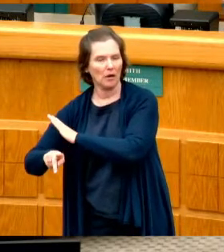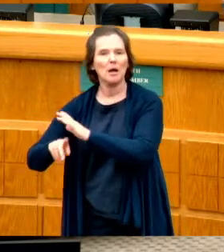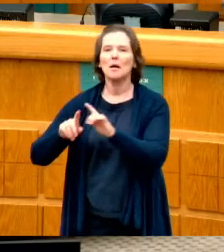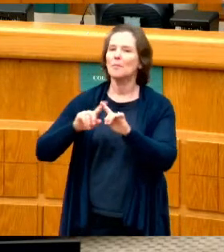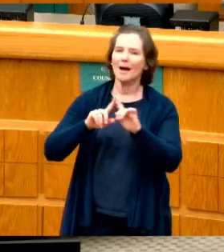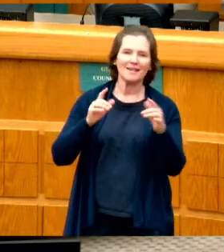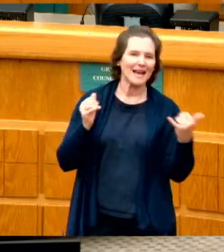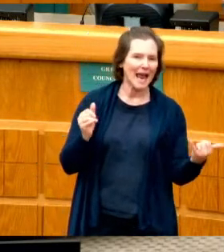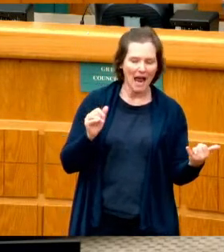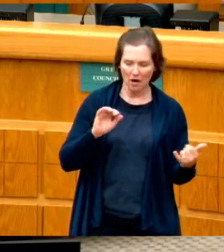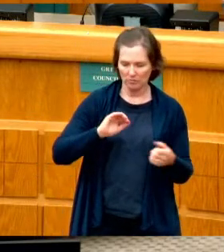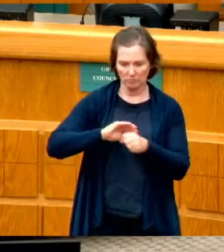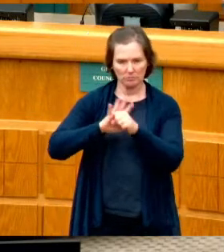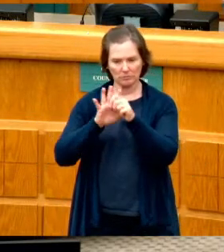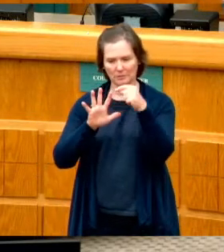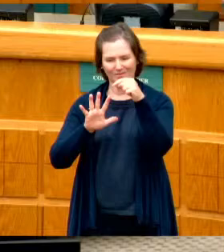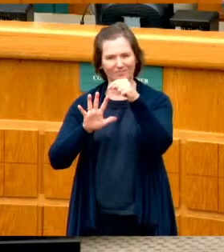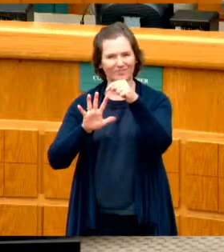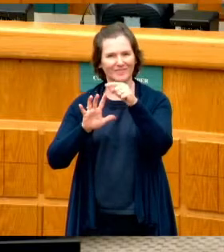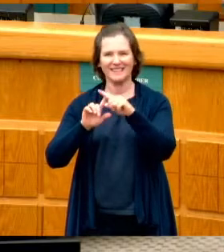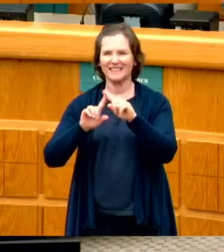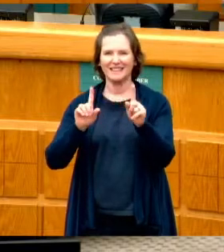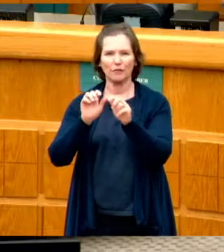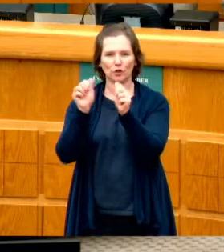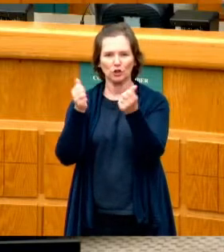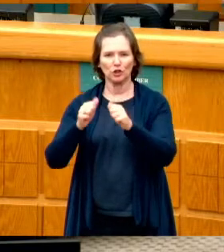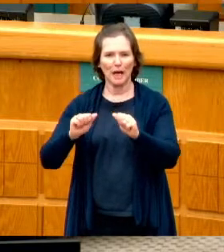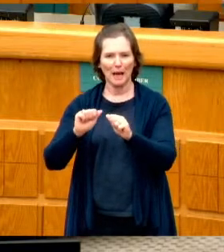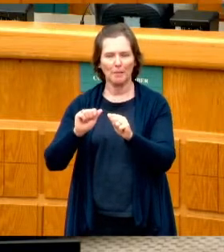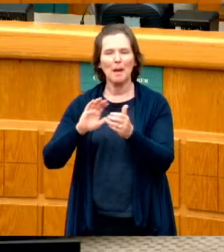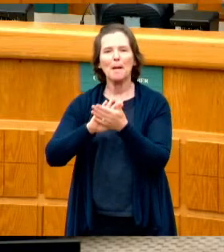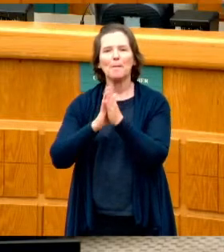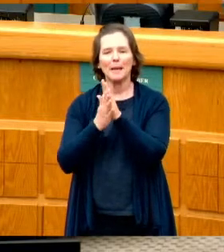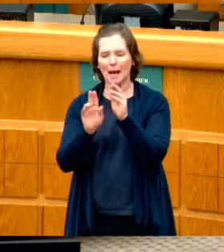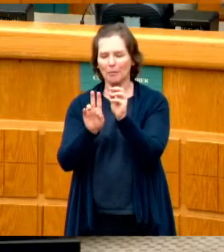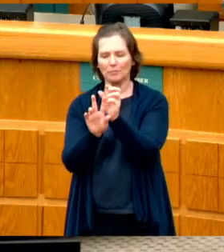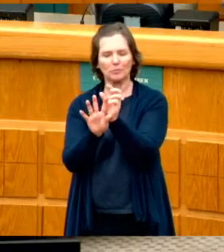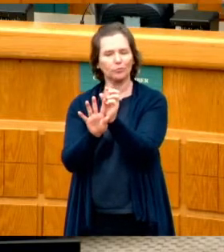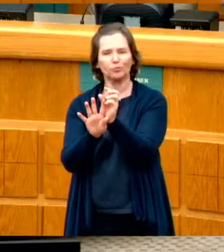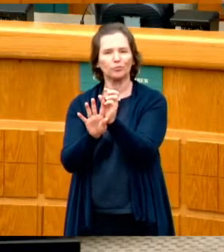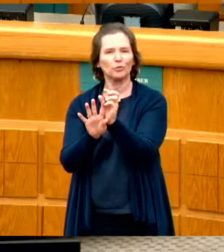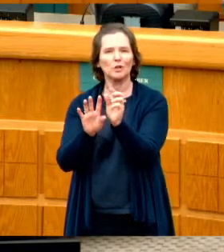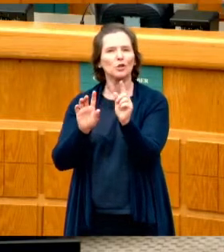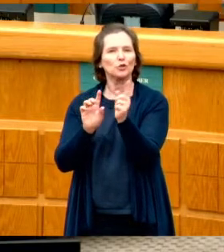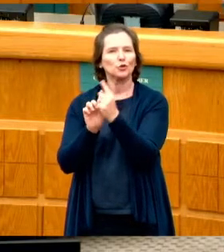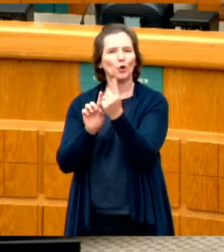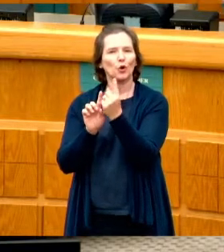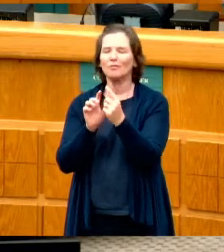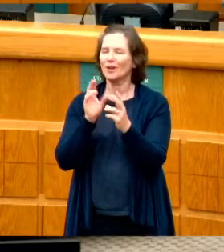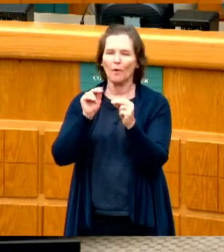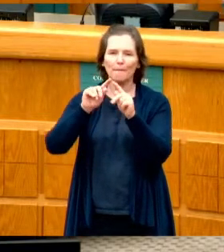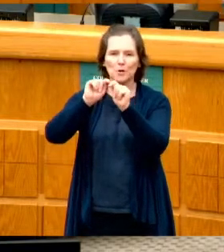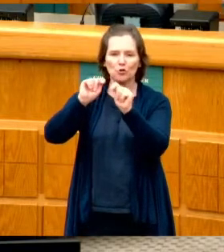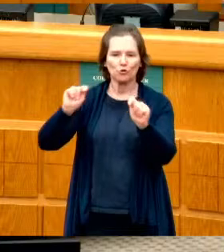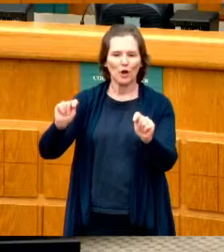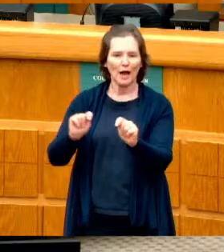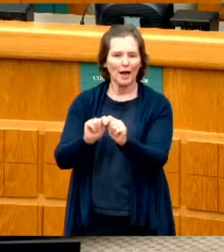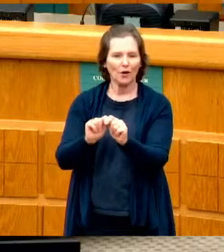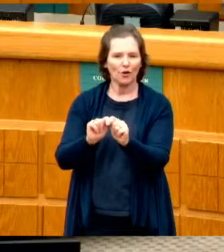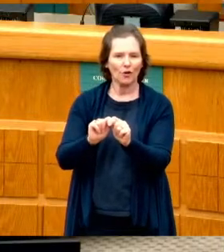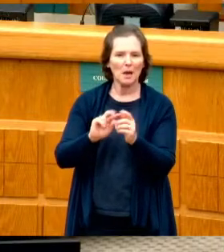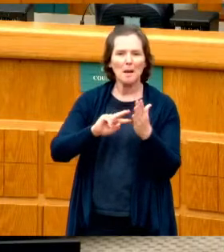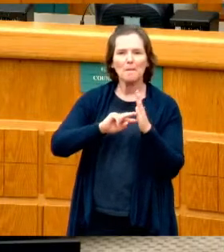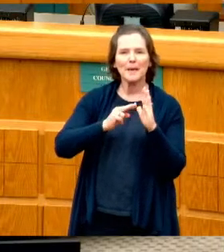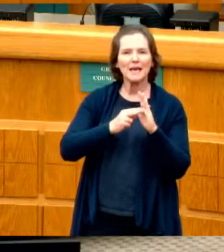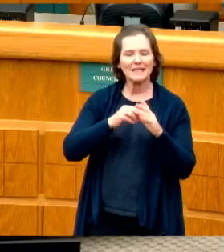changed this spike protein shape to a triangle. And now the antibody that is a circle trying to